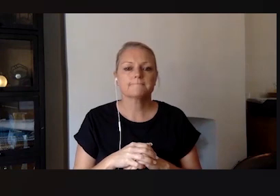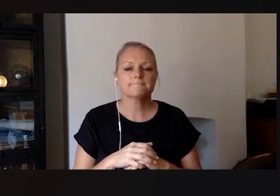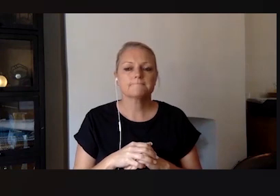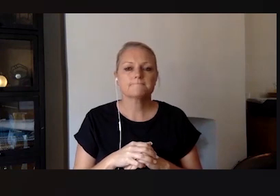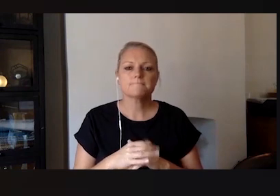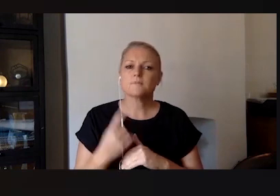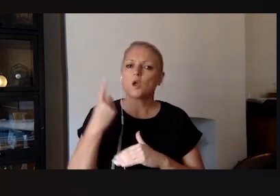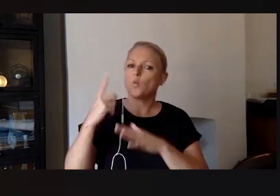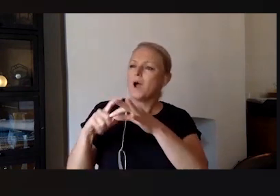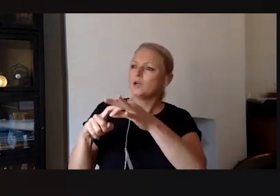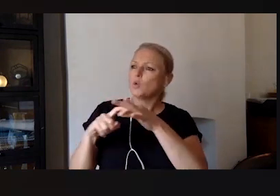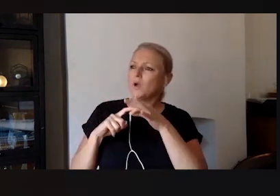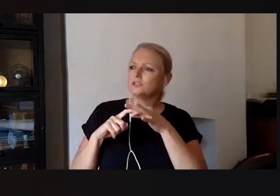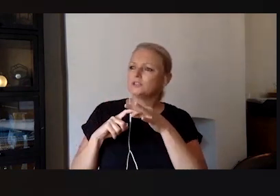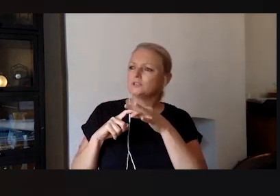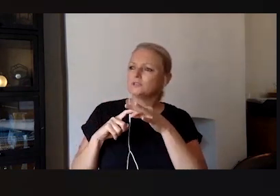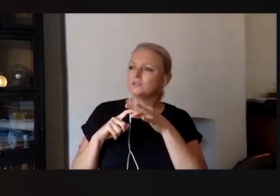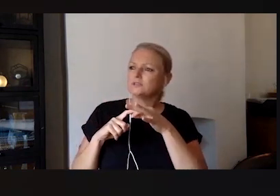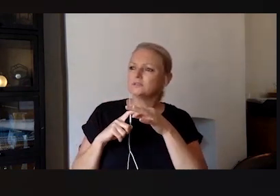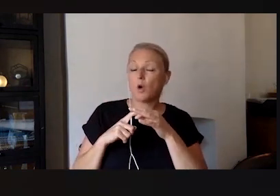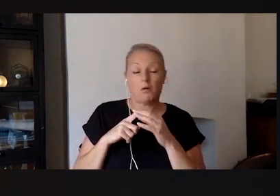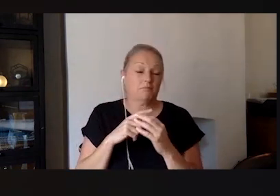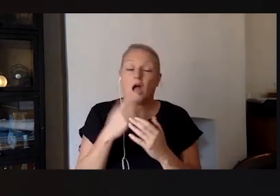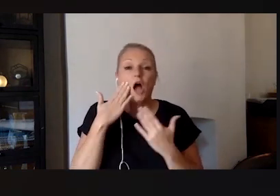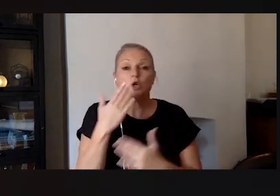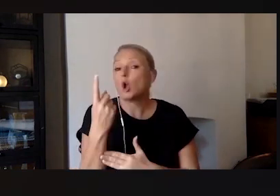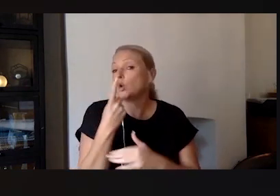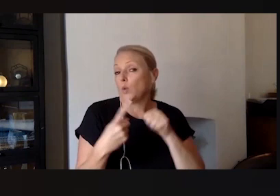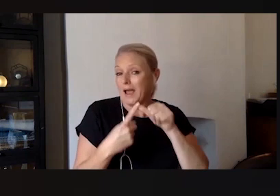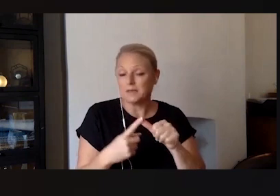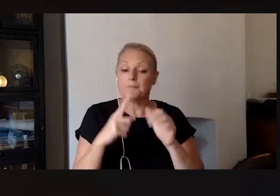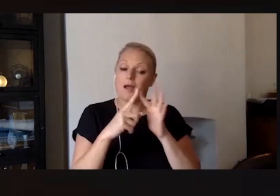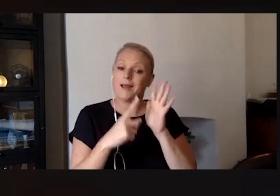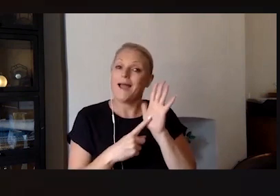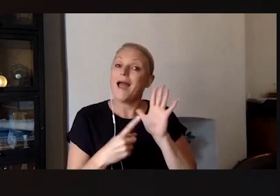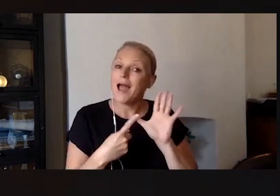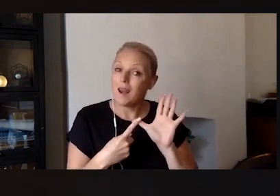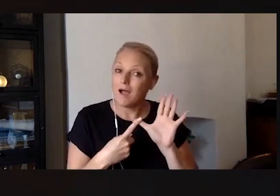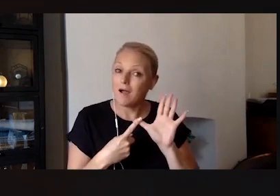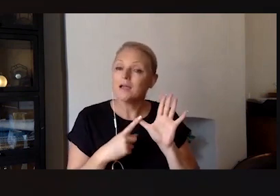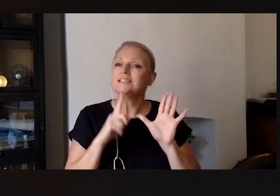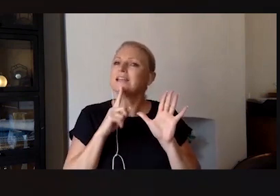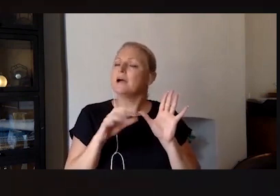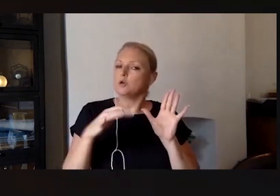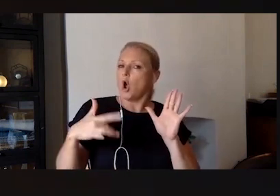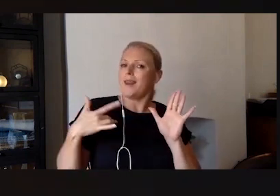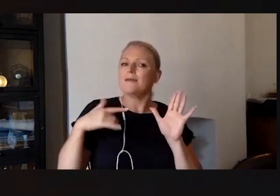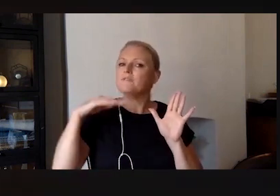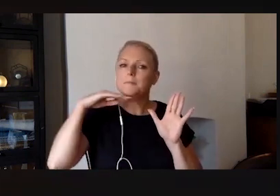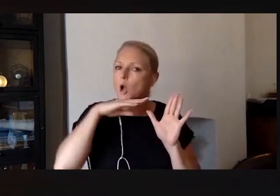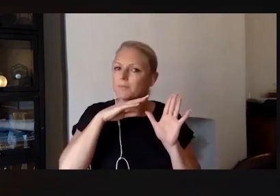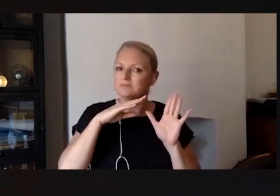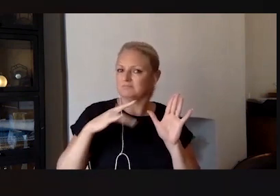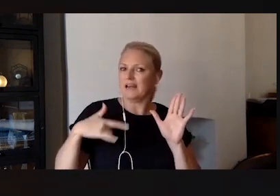this is maybe Tracy, you can answer this one, or both of you. It's from Ella. She's not in Melbourne, and she was just sort of wondering as to how